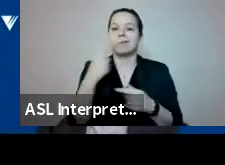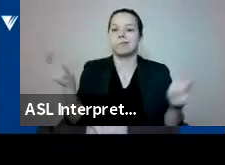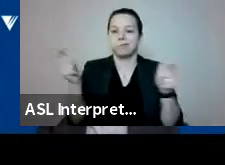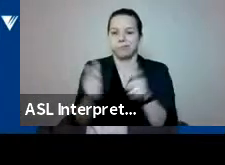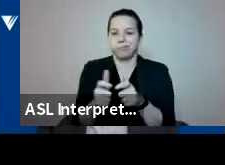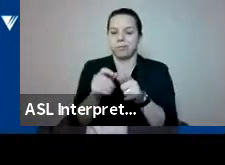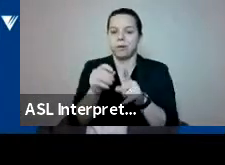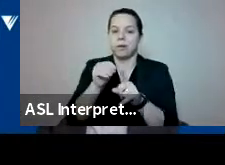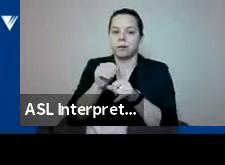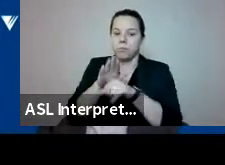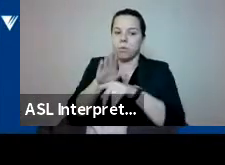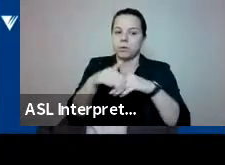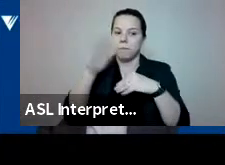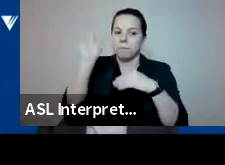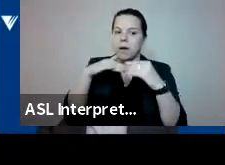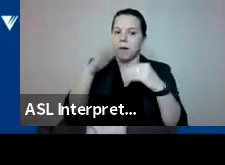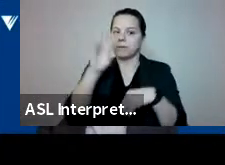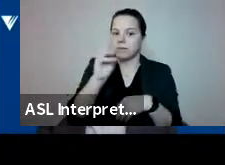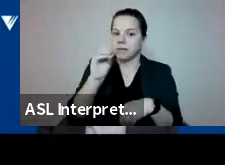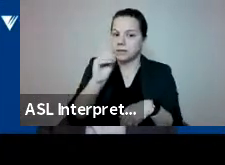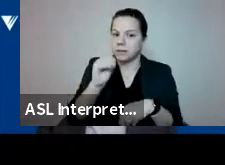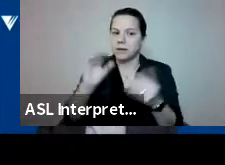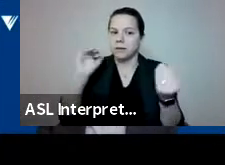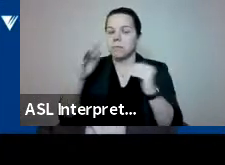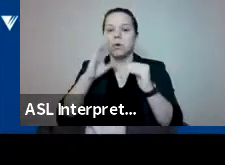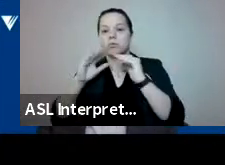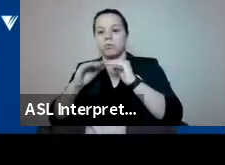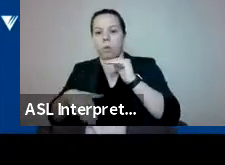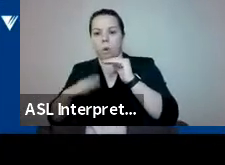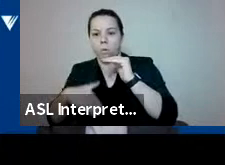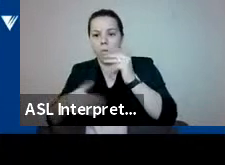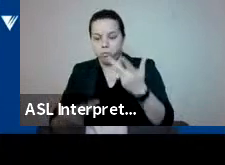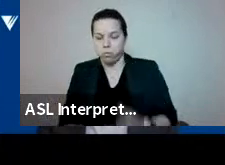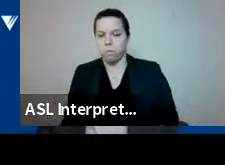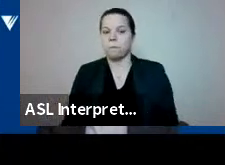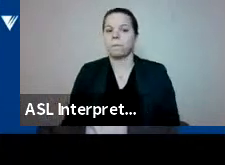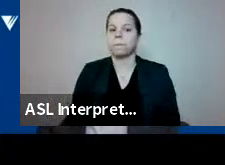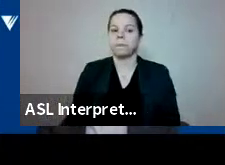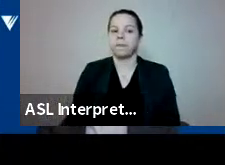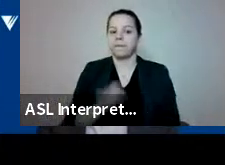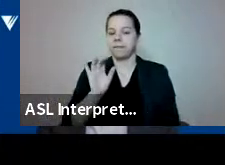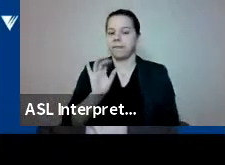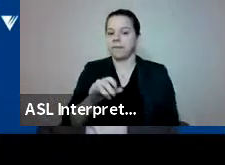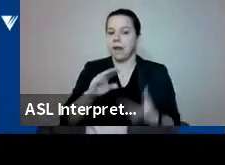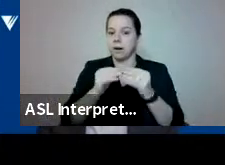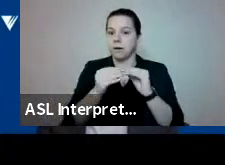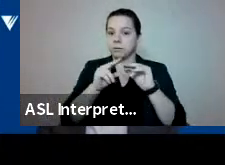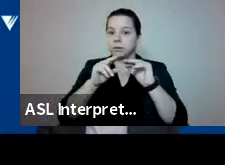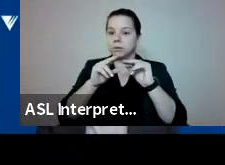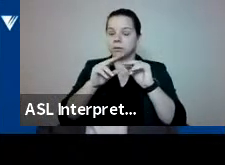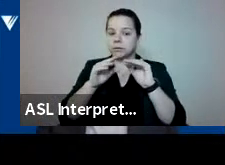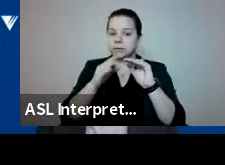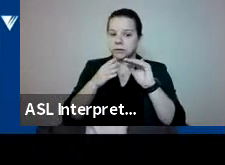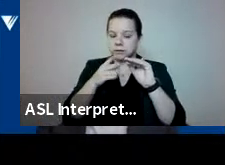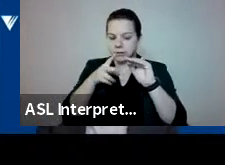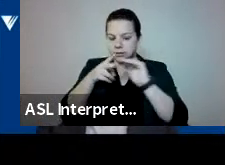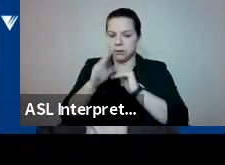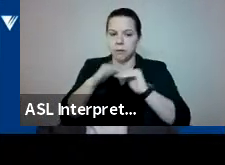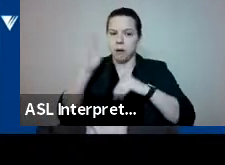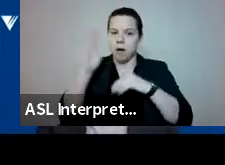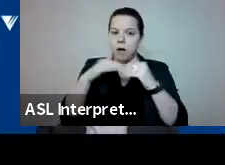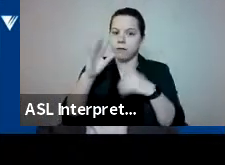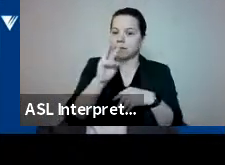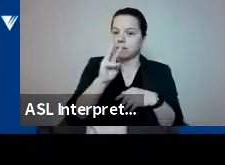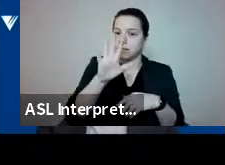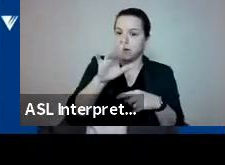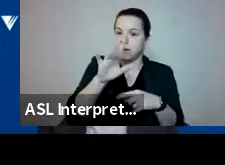to DNL above 60 decibels than households exposed to lower noise levels. The drop-off in households for DNL above 65 and 70 decibels